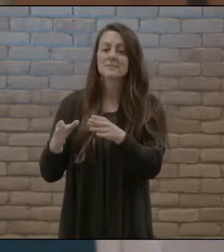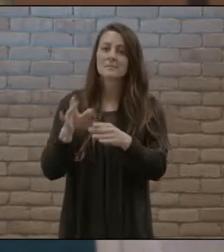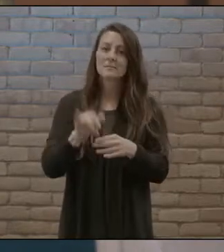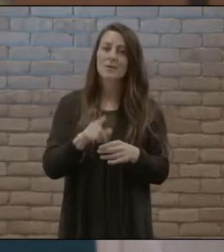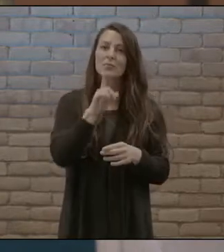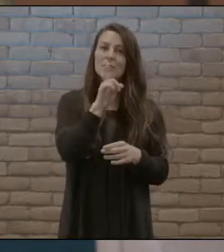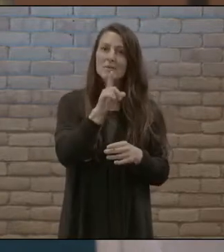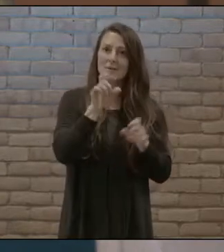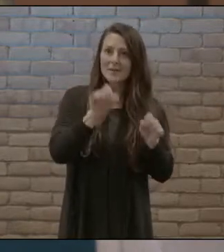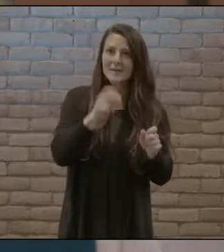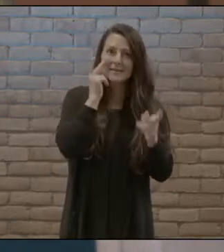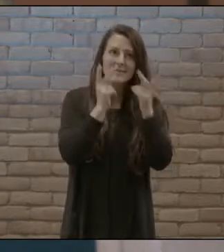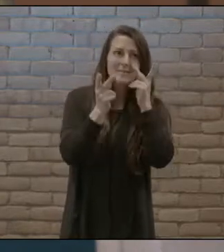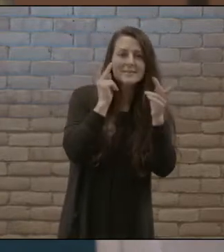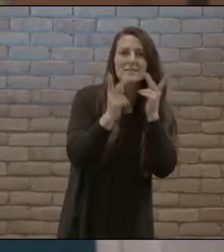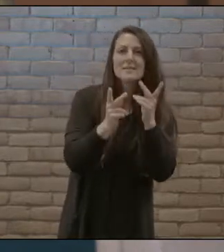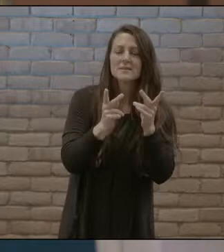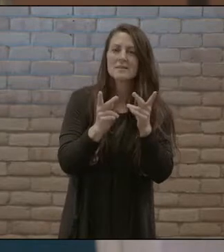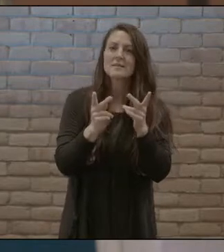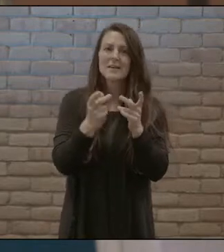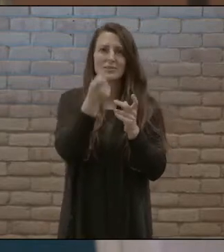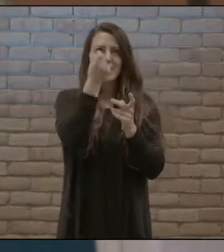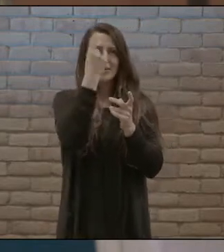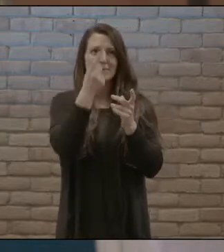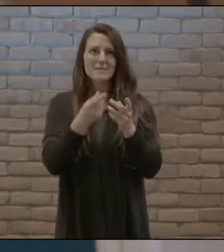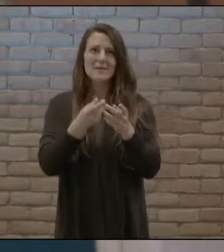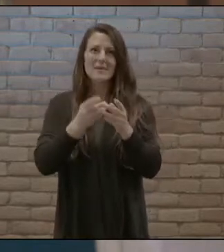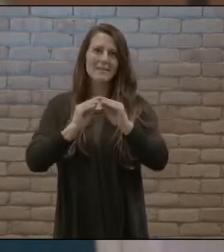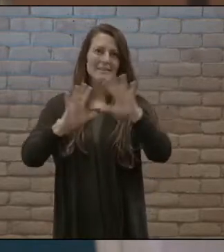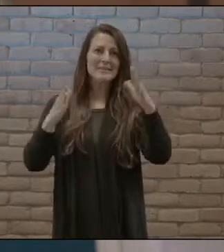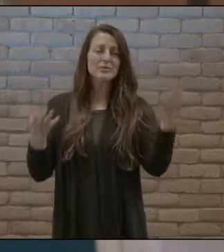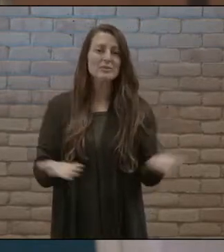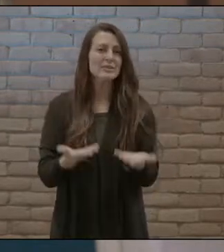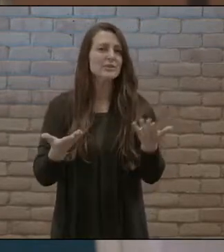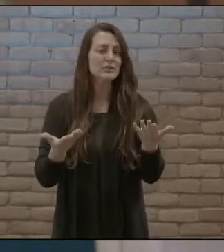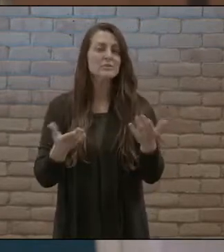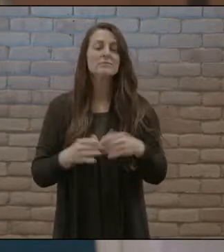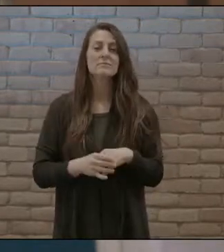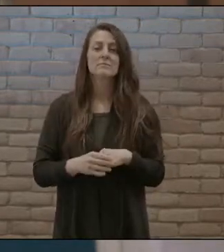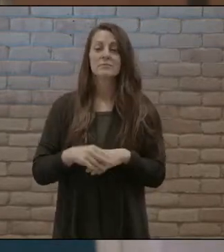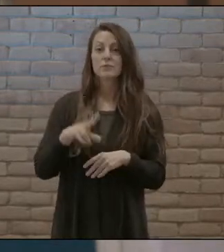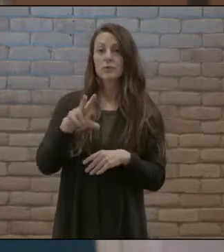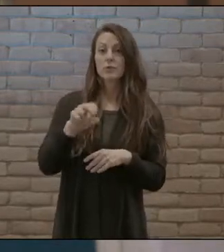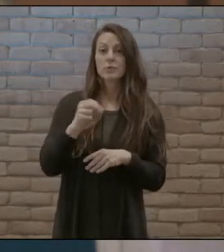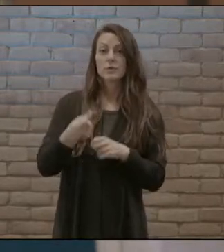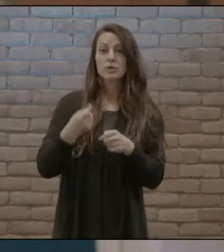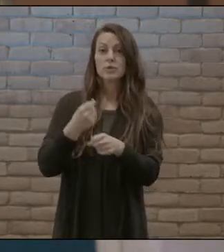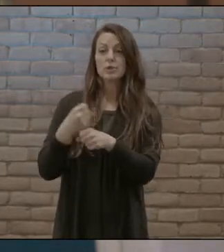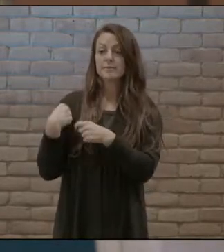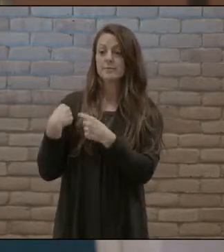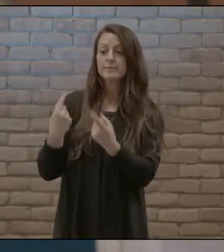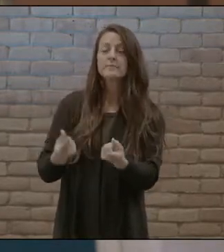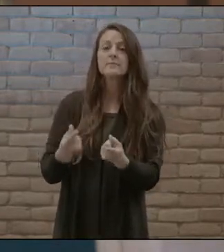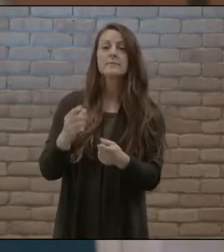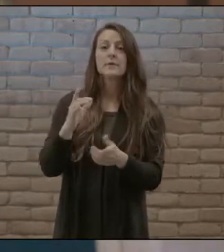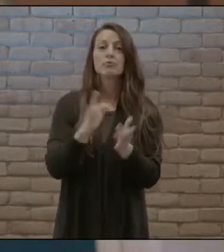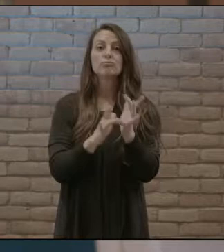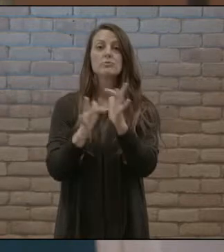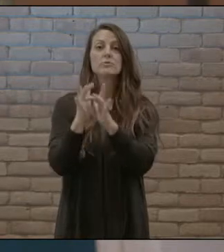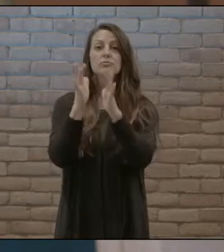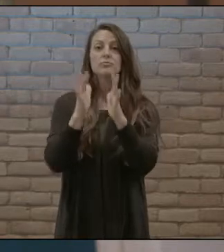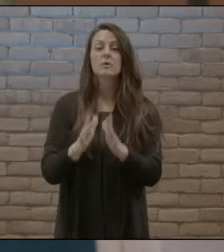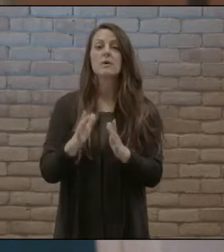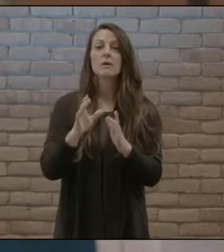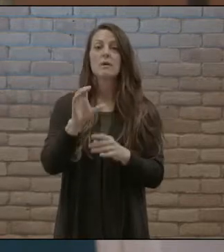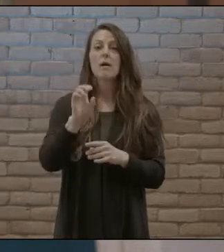and tangible for us to see and to understand here. For over 30 years, the Christian Cupboard has been